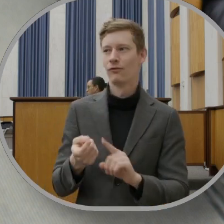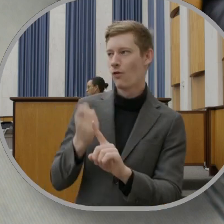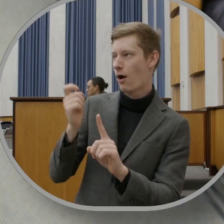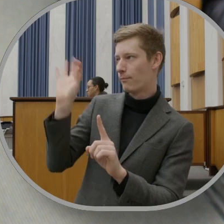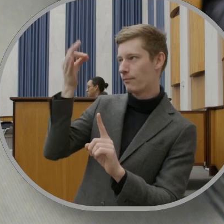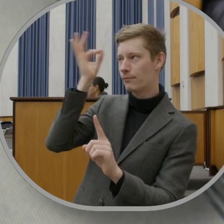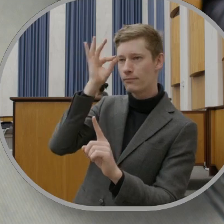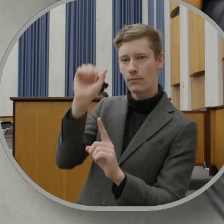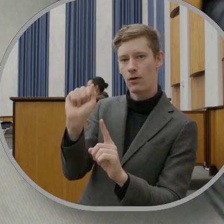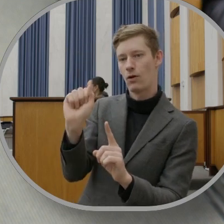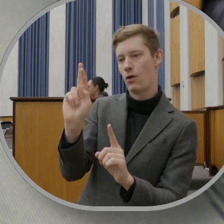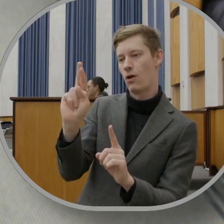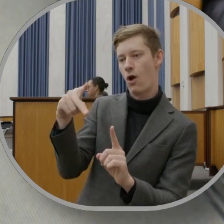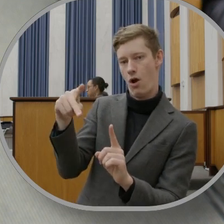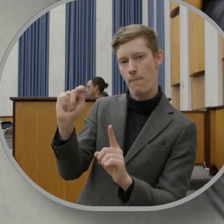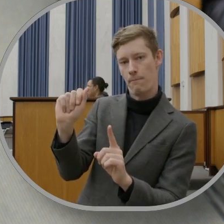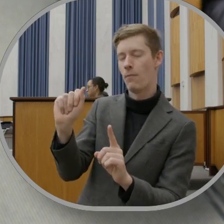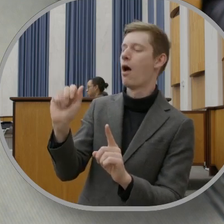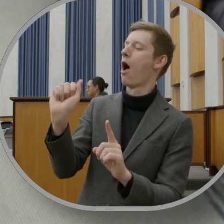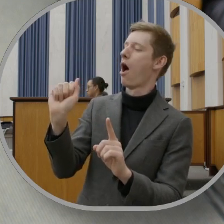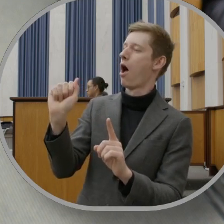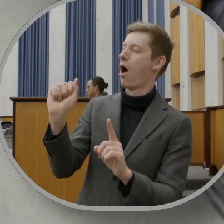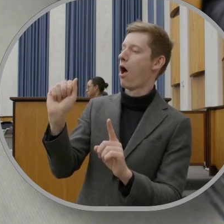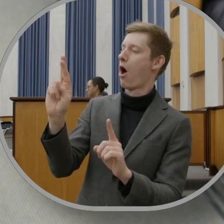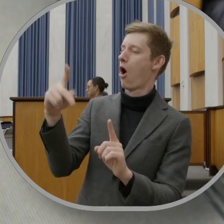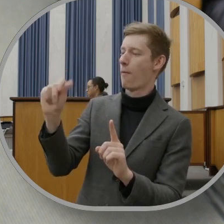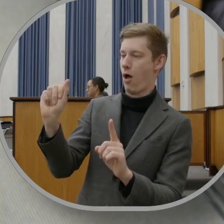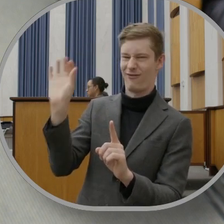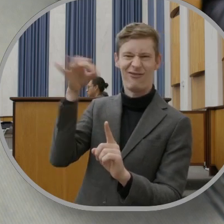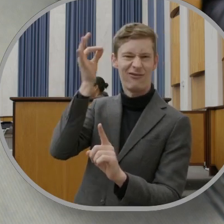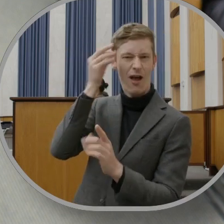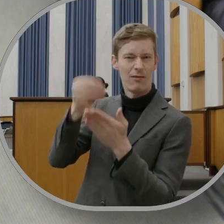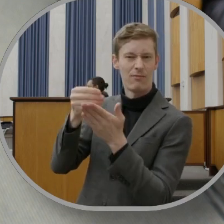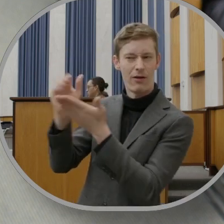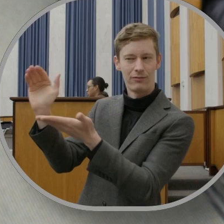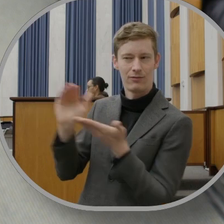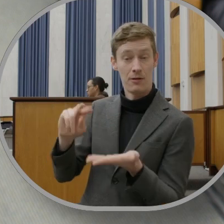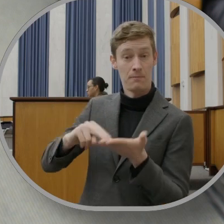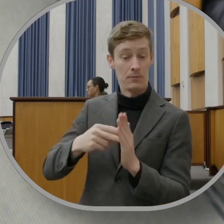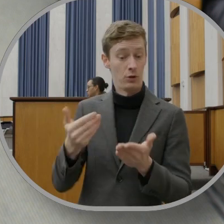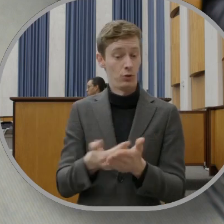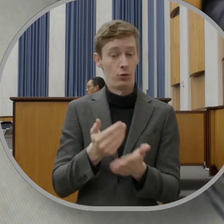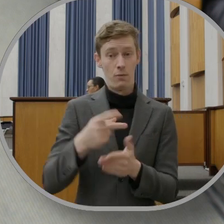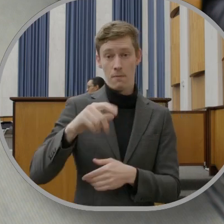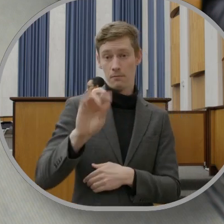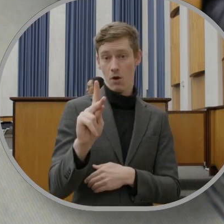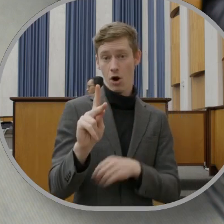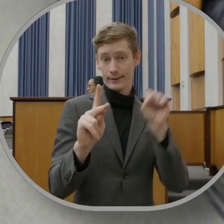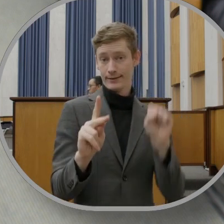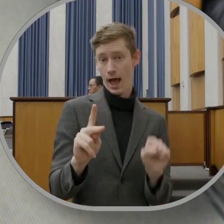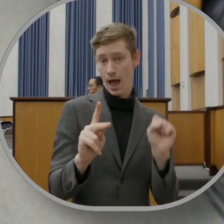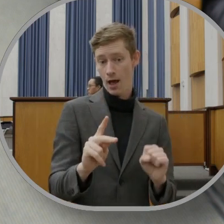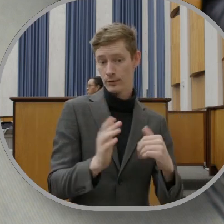reallocation. This funding will not only allow for the continued activation of the new parks in Southside, but also